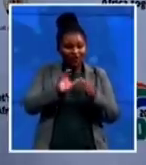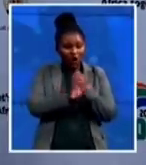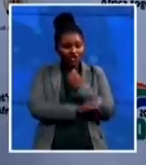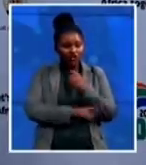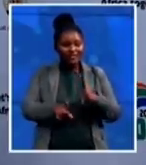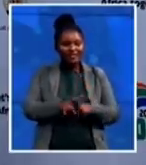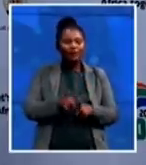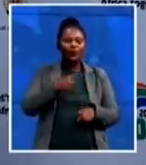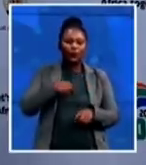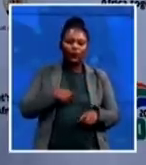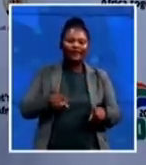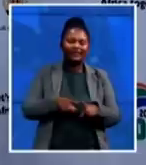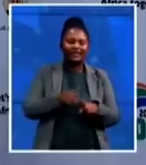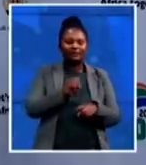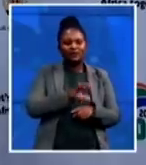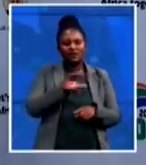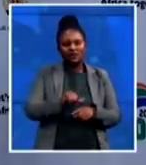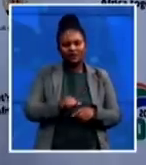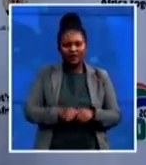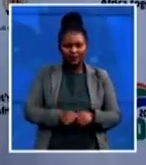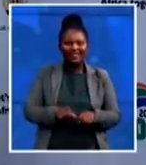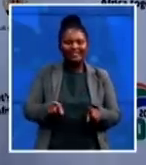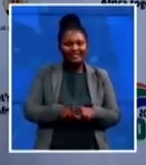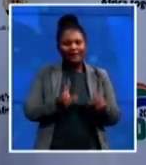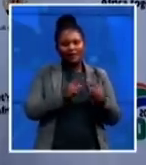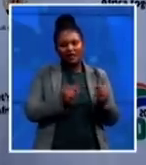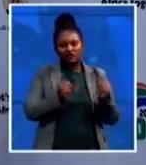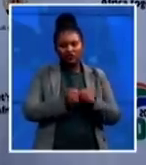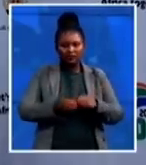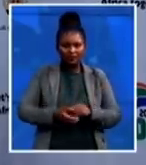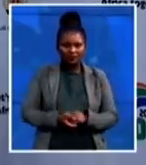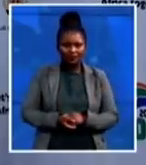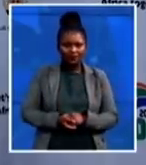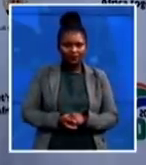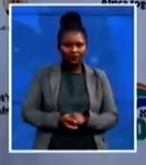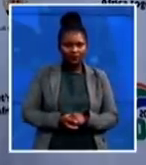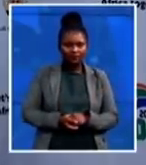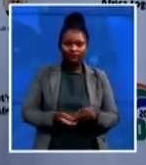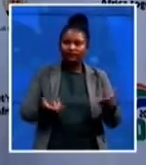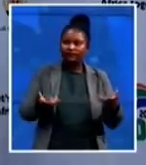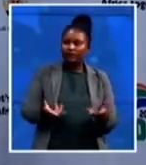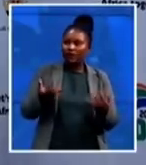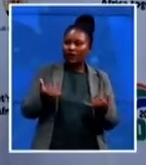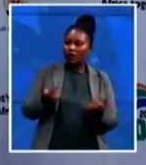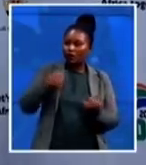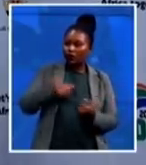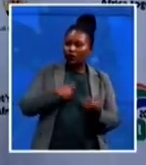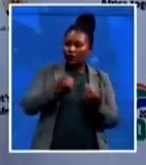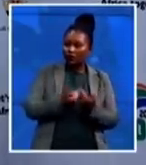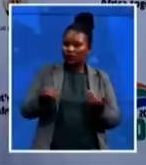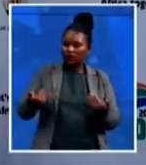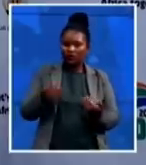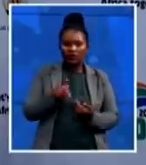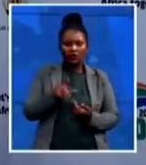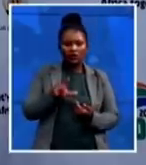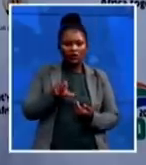single nation. In that instance, it would be unfortunate if we exclude FW de Klerk. My view is very simple. If he